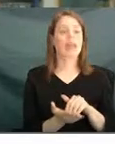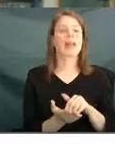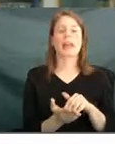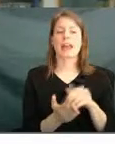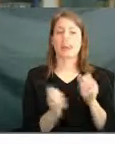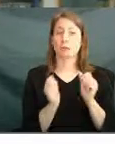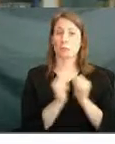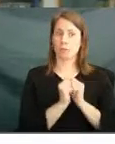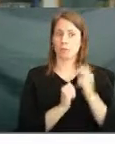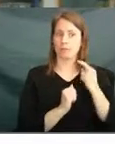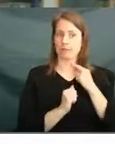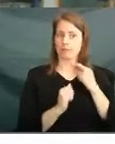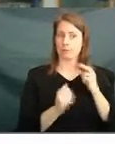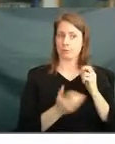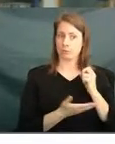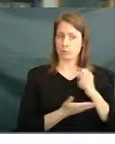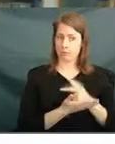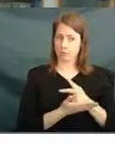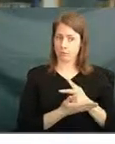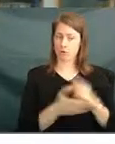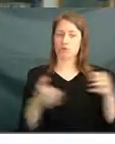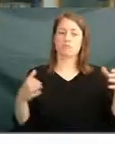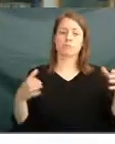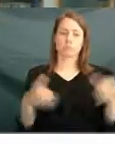different, you know.